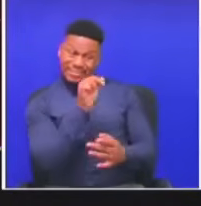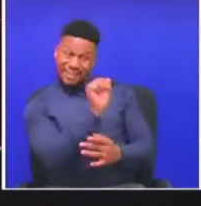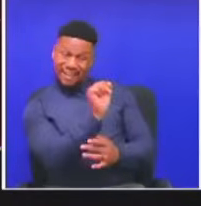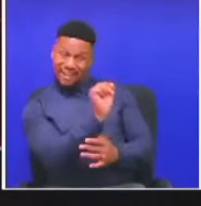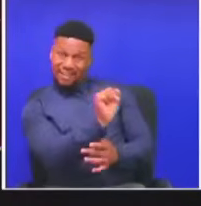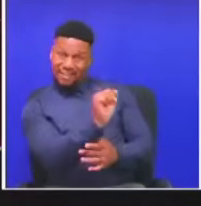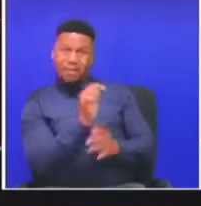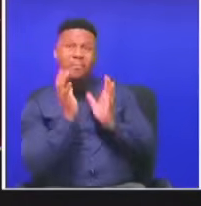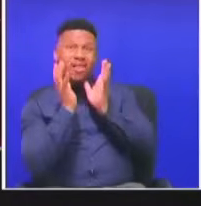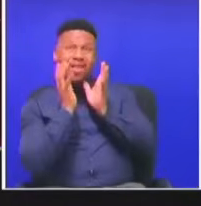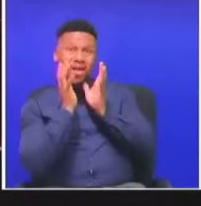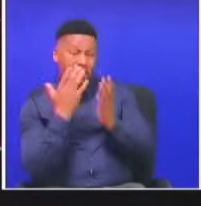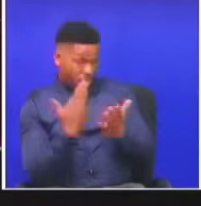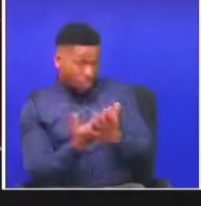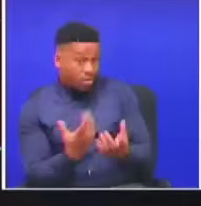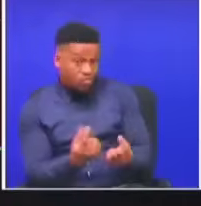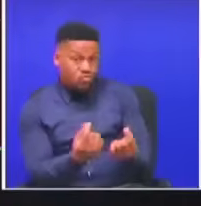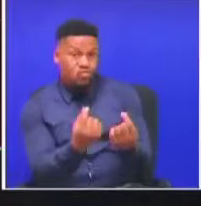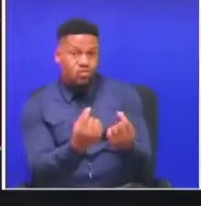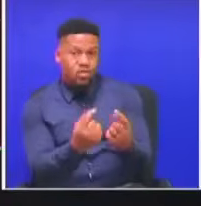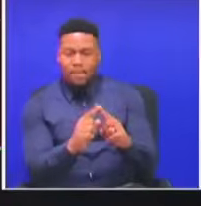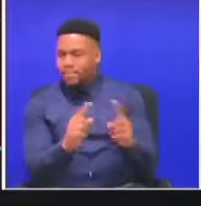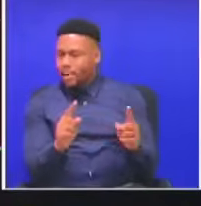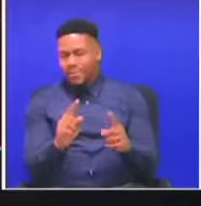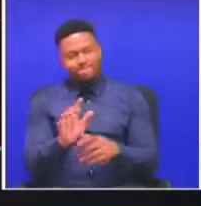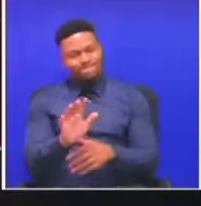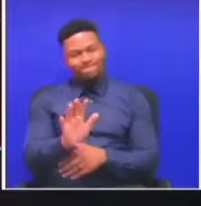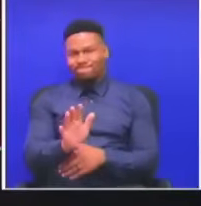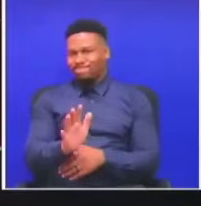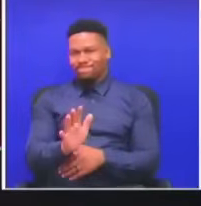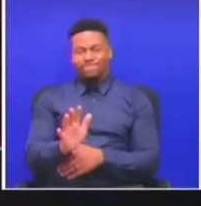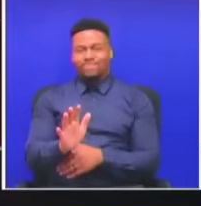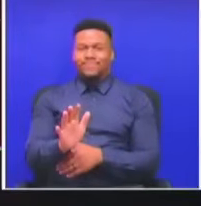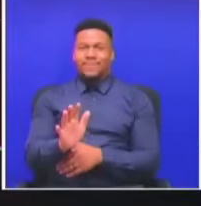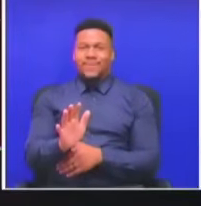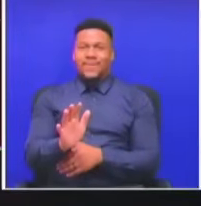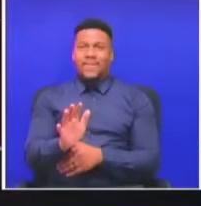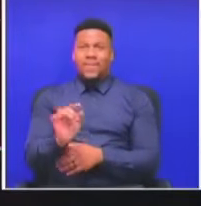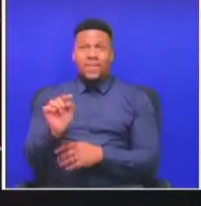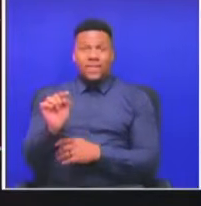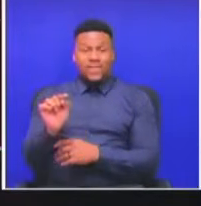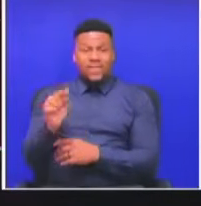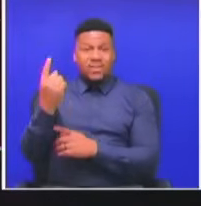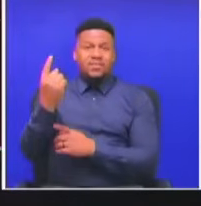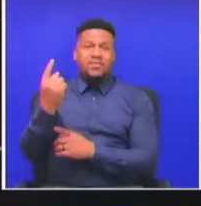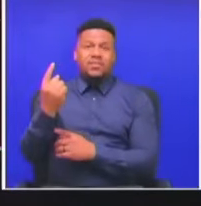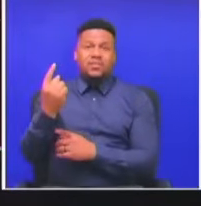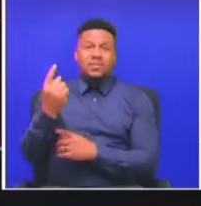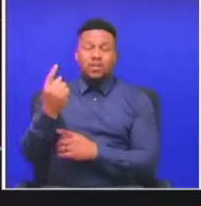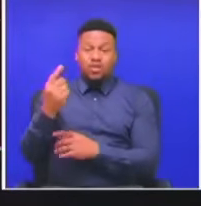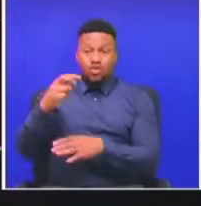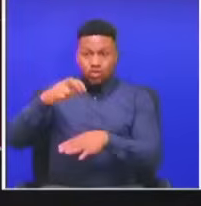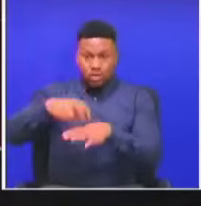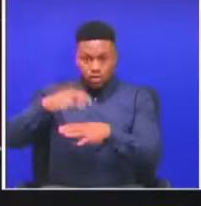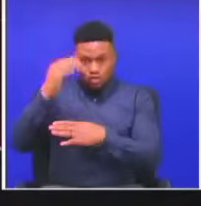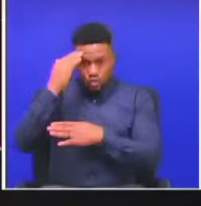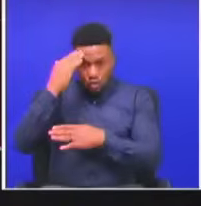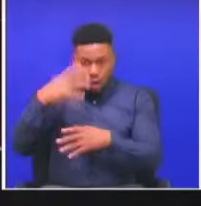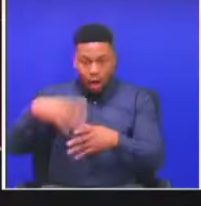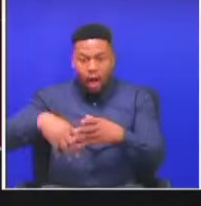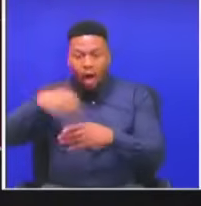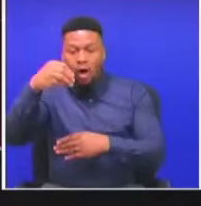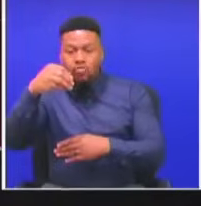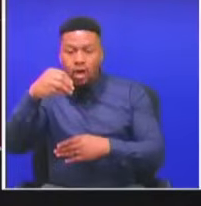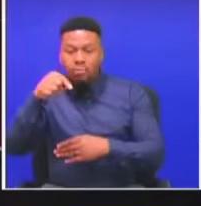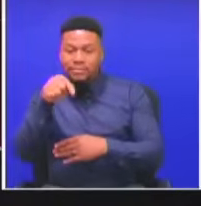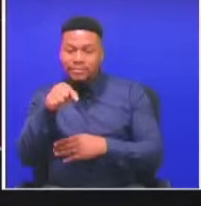about without knowing what outcome that option will have.